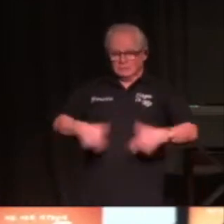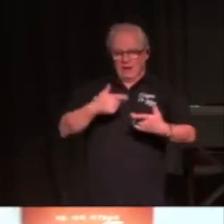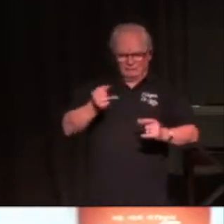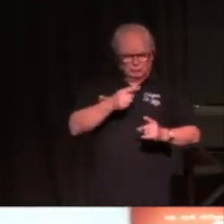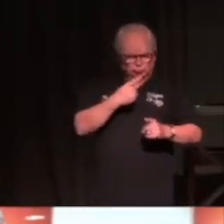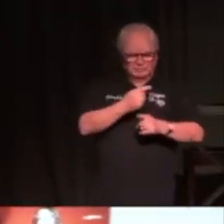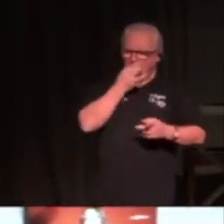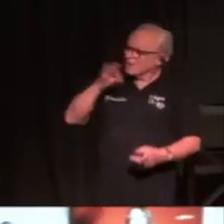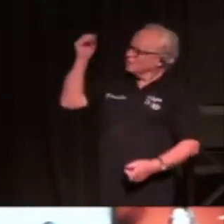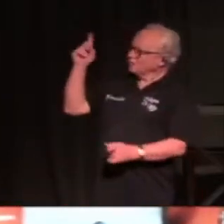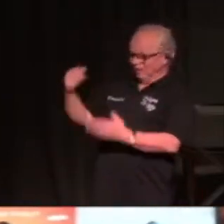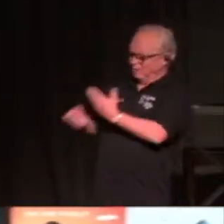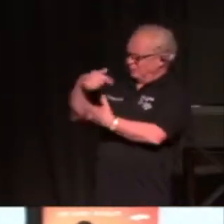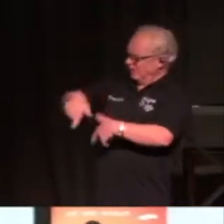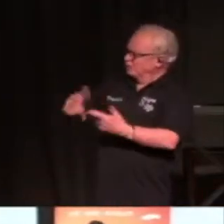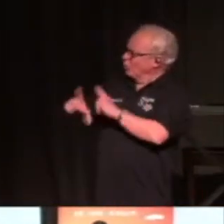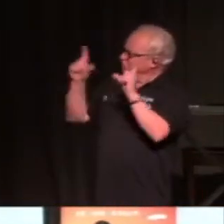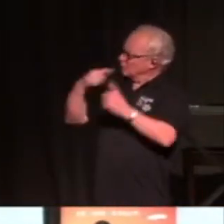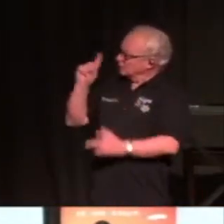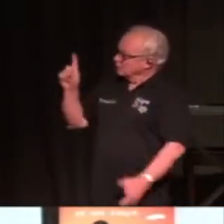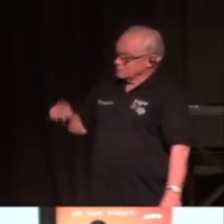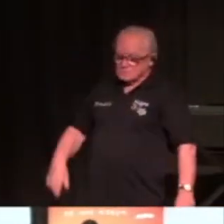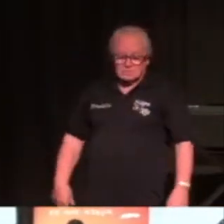ask, what is going on here?